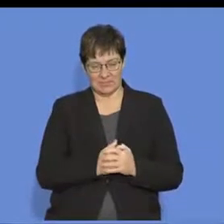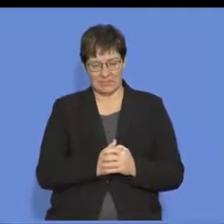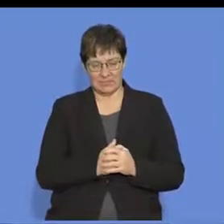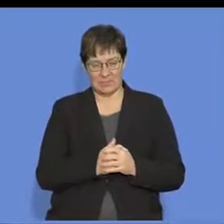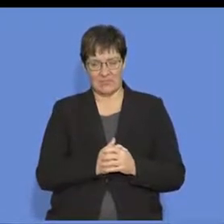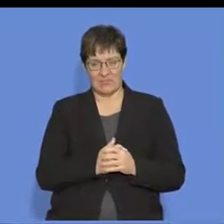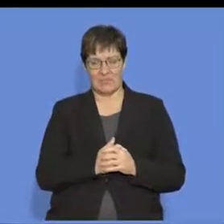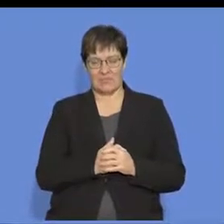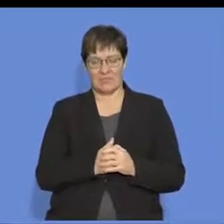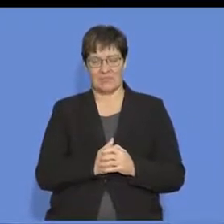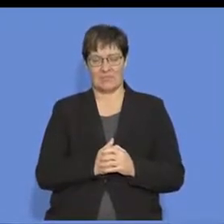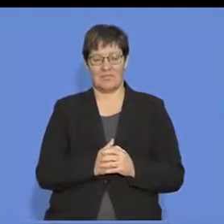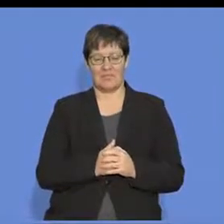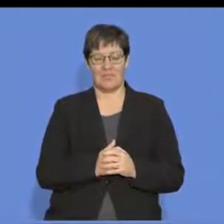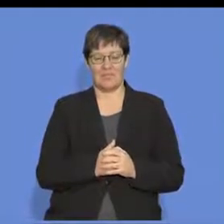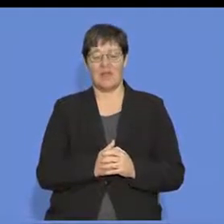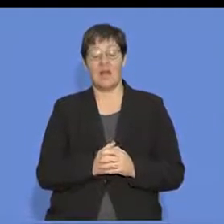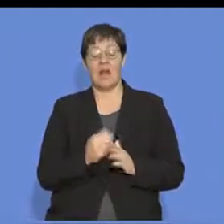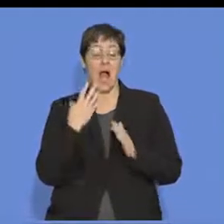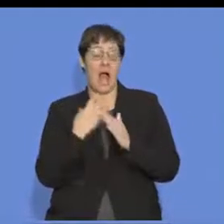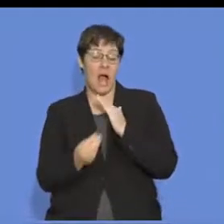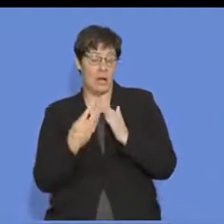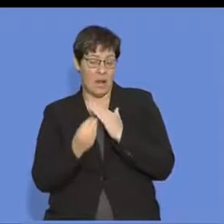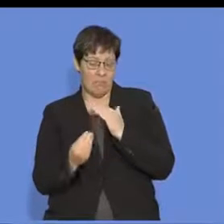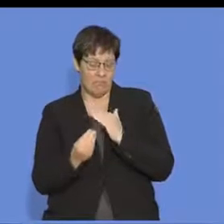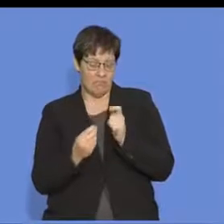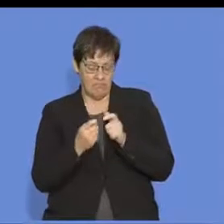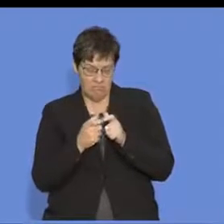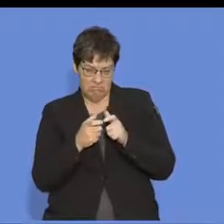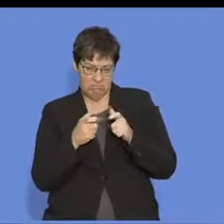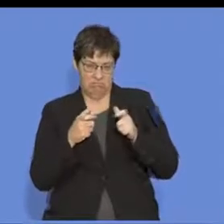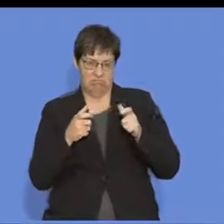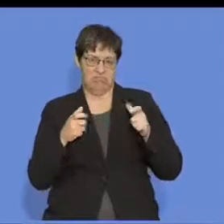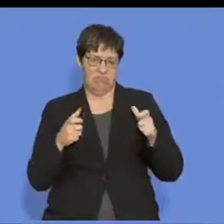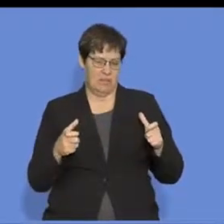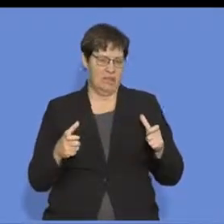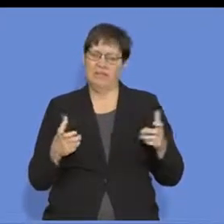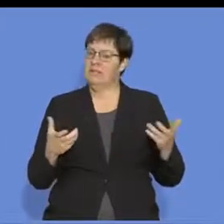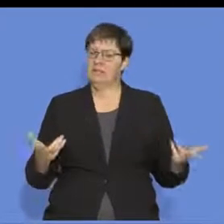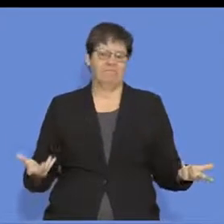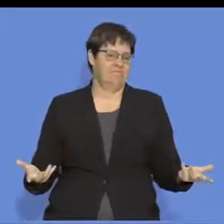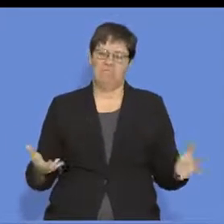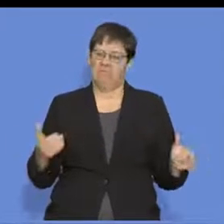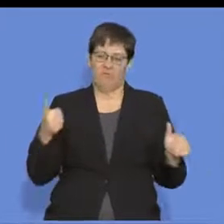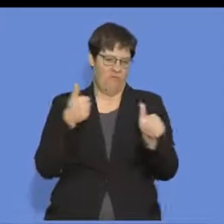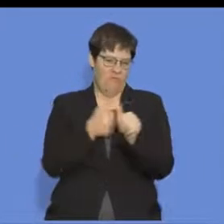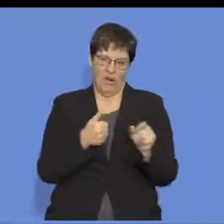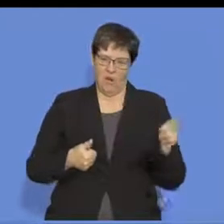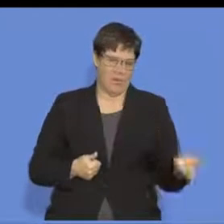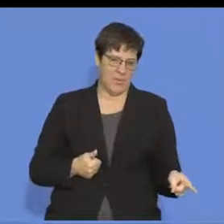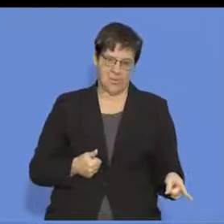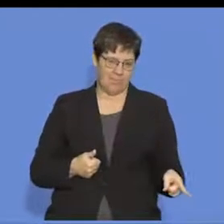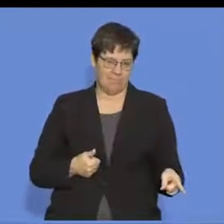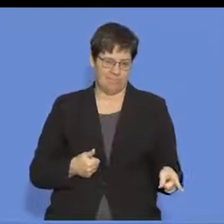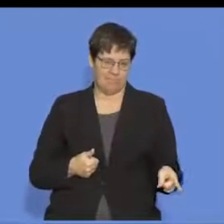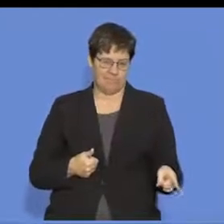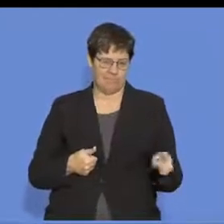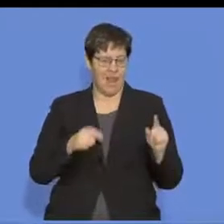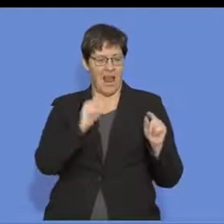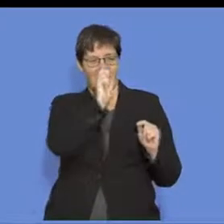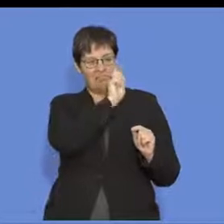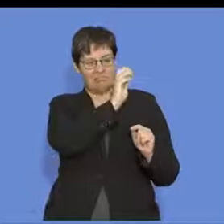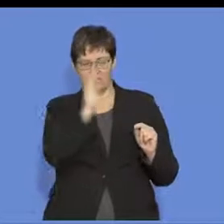So when the numbers of outcomes grows, it is not practical. It's not practical to